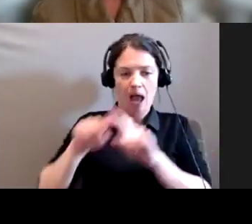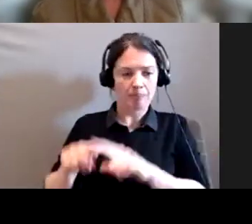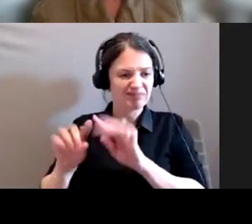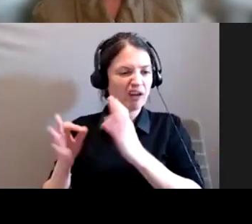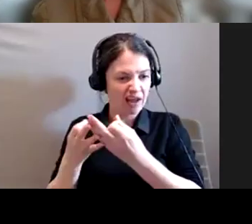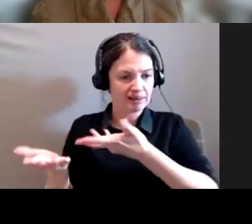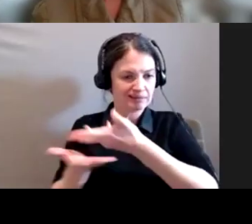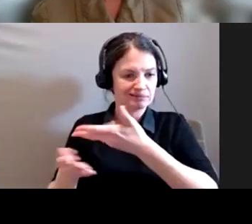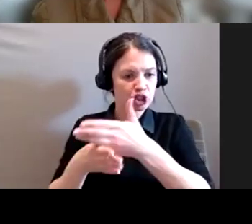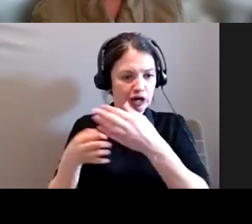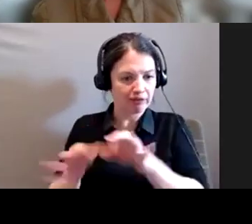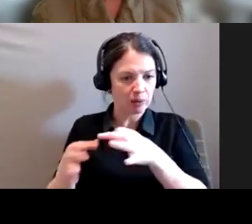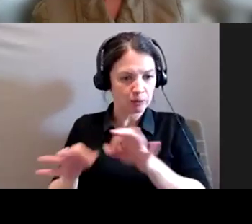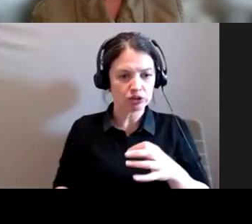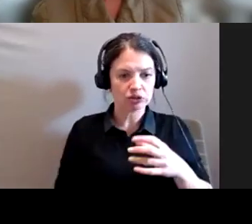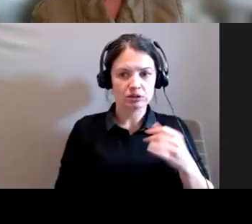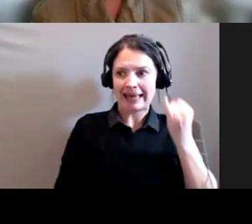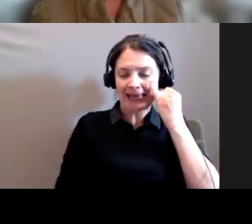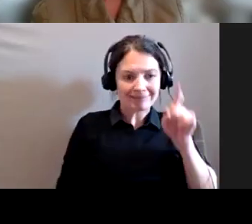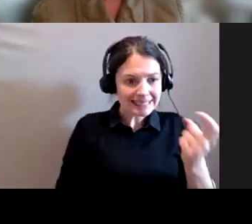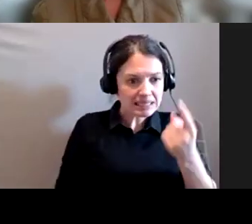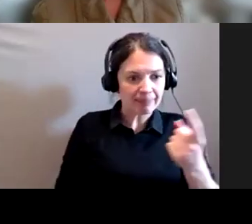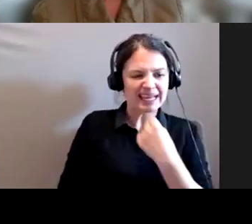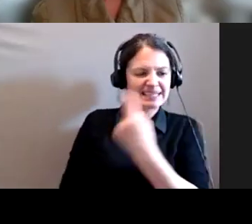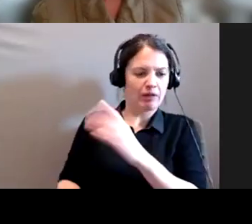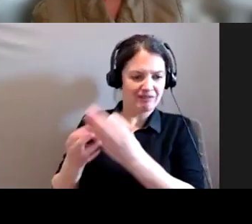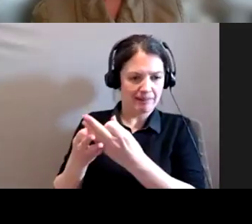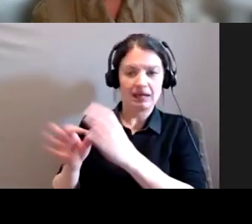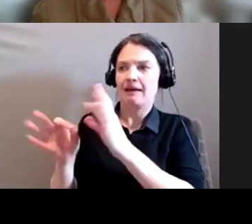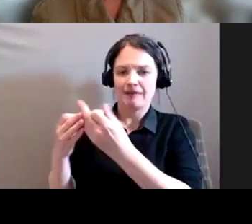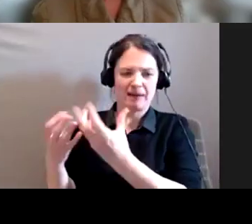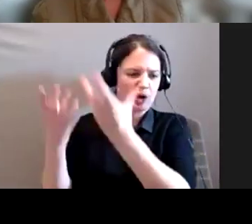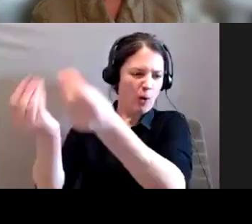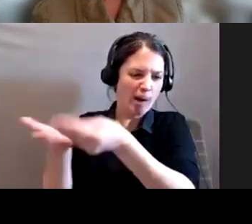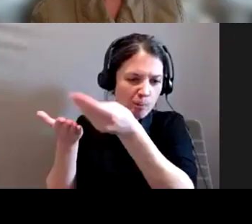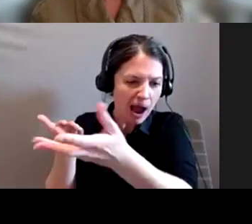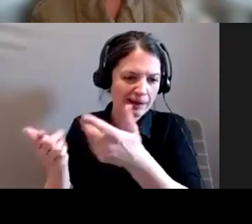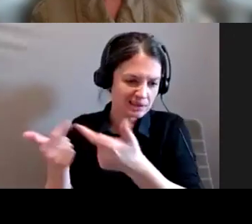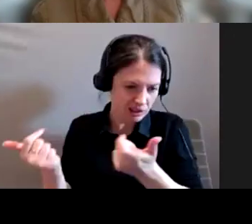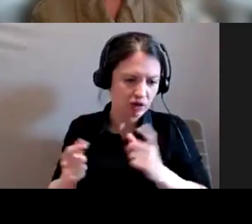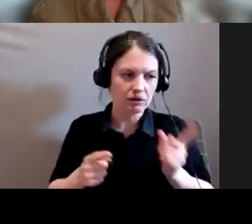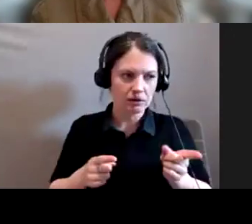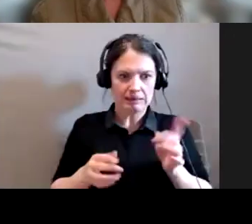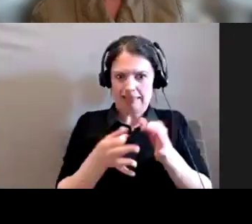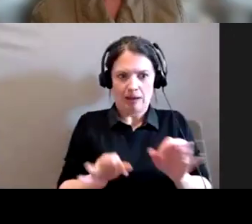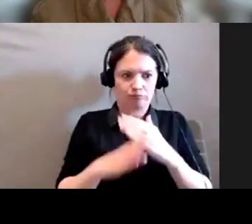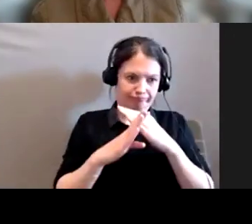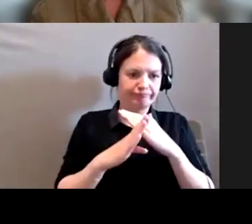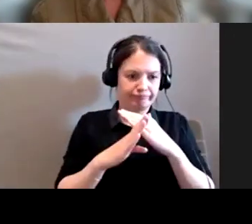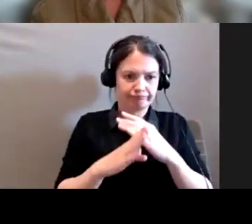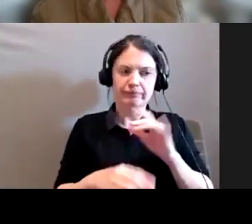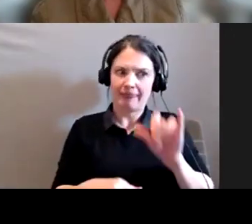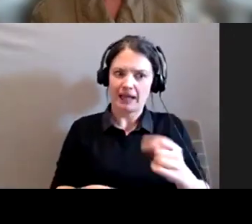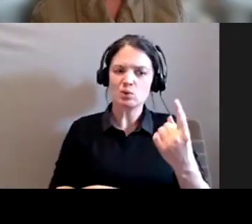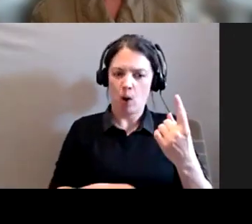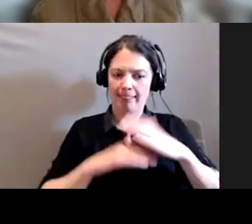they need. That's a very important example, I think, of an intersecting situation. Of course, in my own